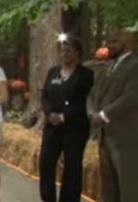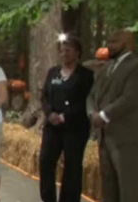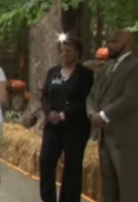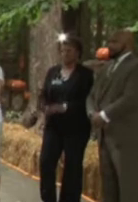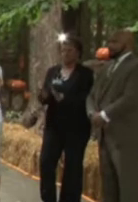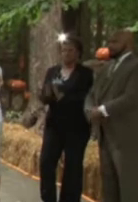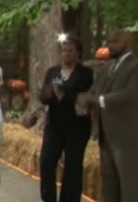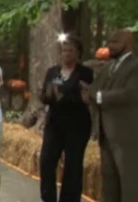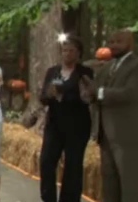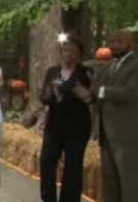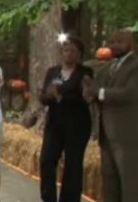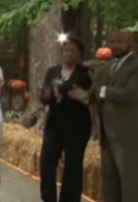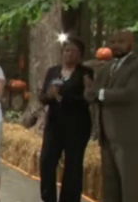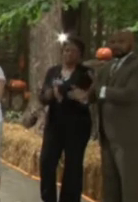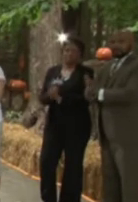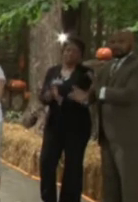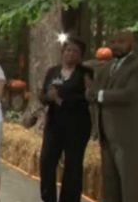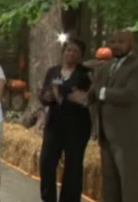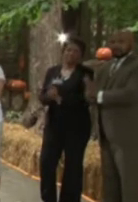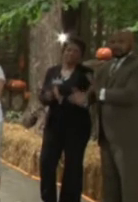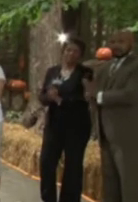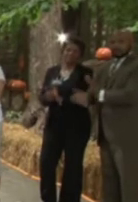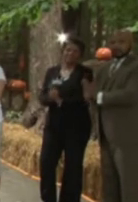round of applause to the CVB.